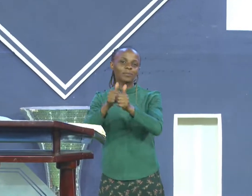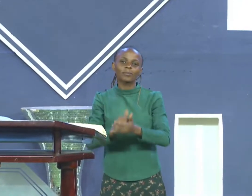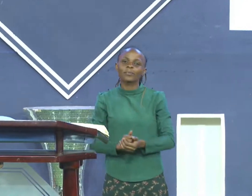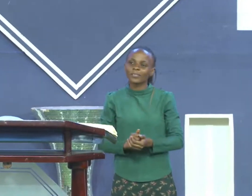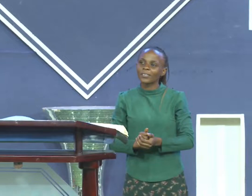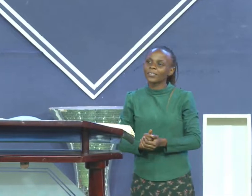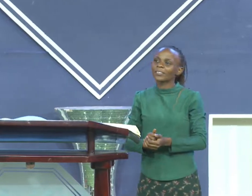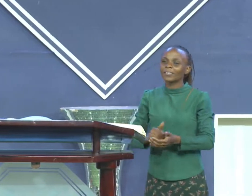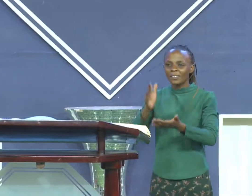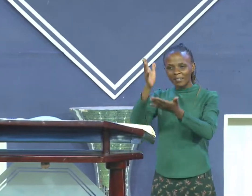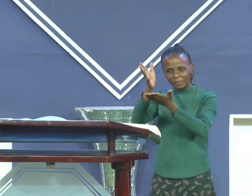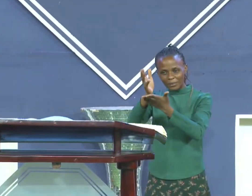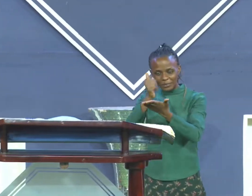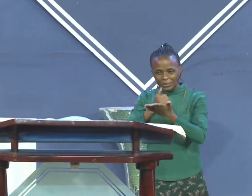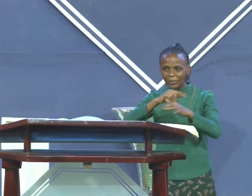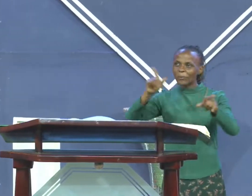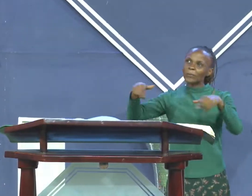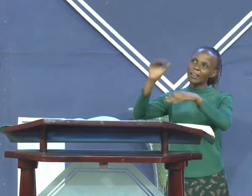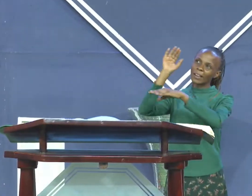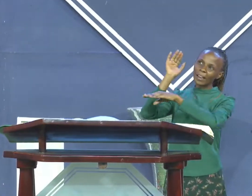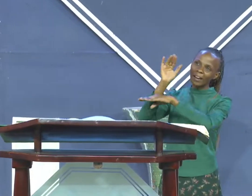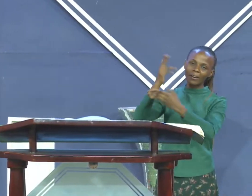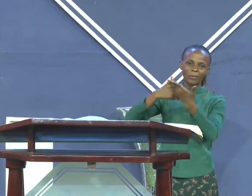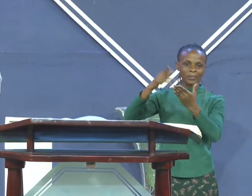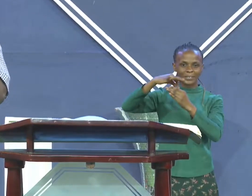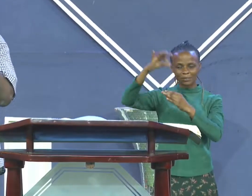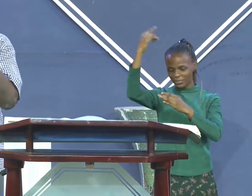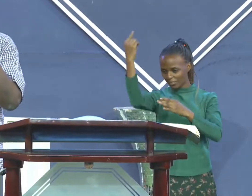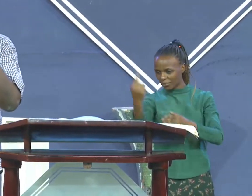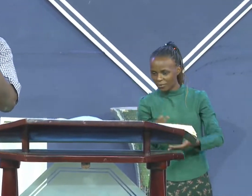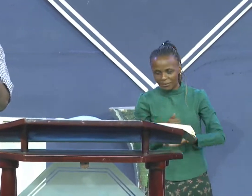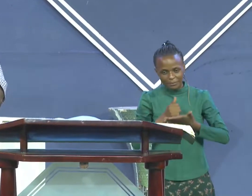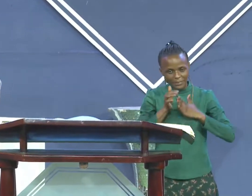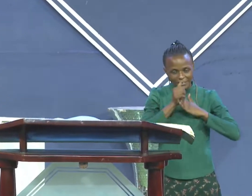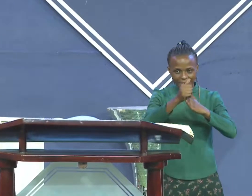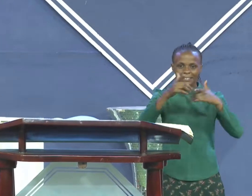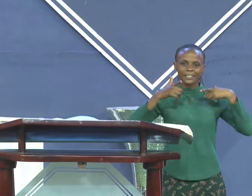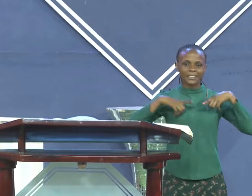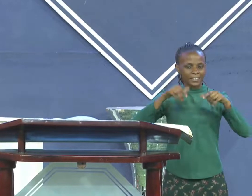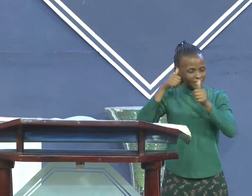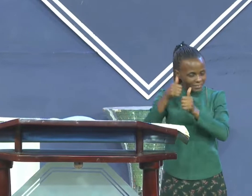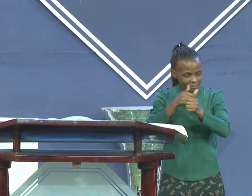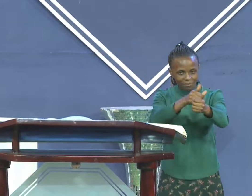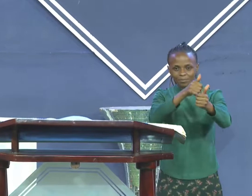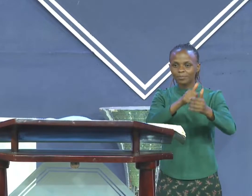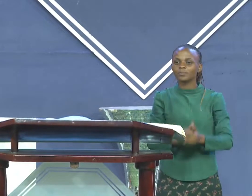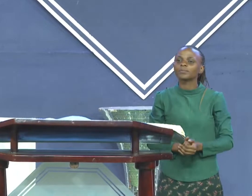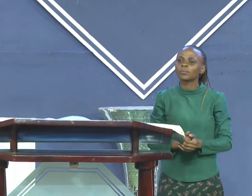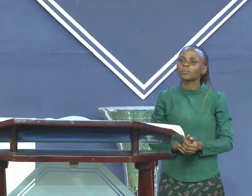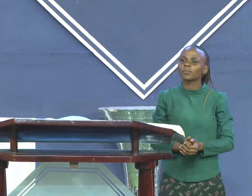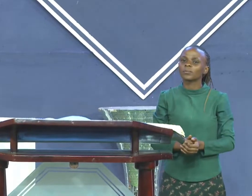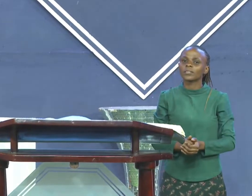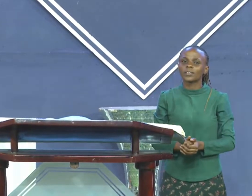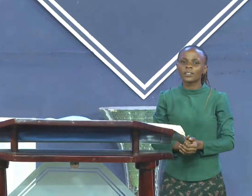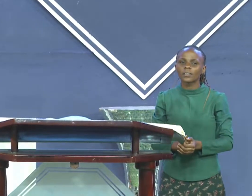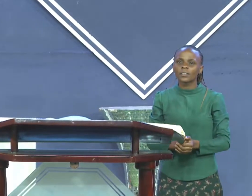Since we let the Holy Spirit to come and lead, so let's follow. Kubanga twaganyizza omwoyo mutukuvu okujja tukulembera katugoberere. In the scriptures